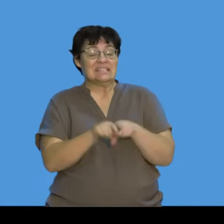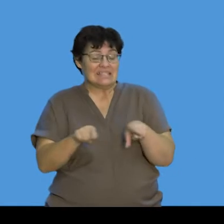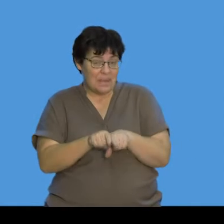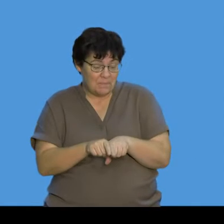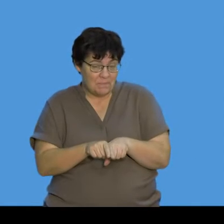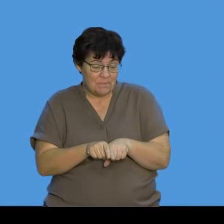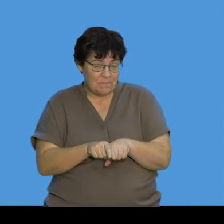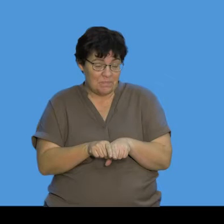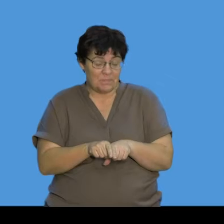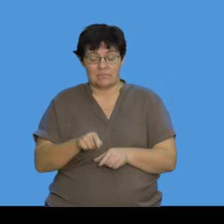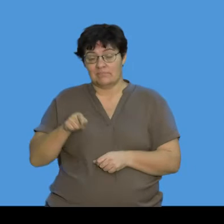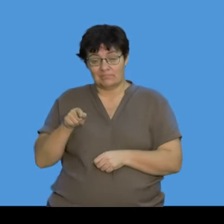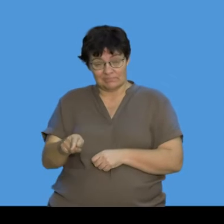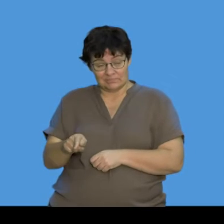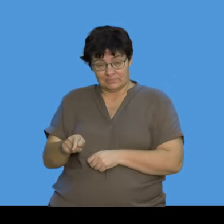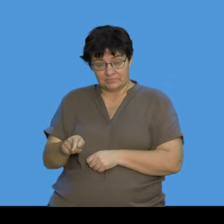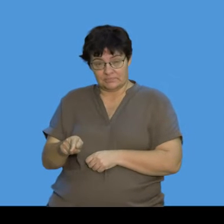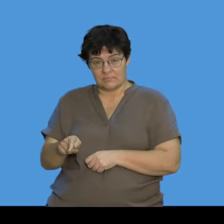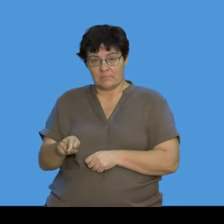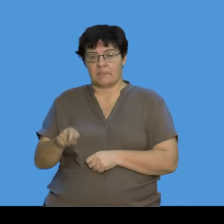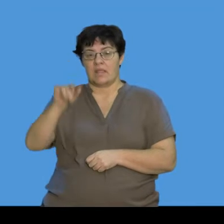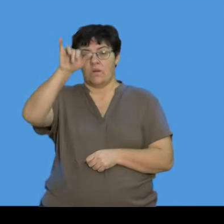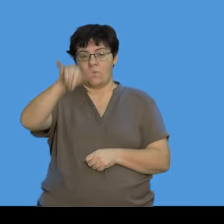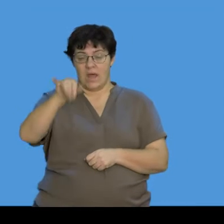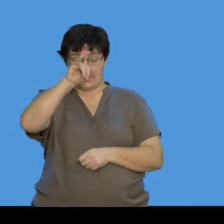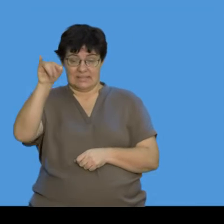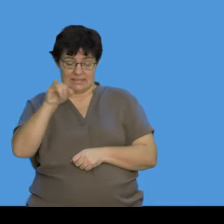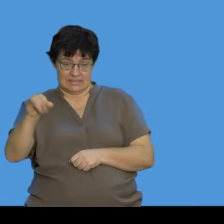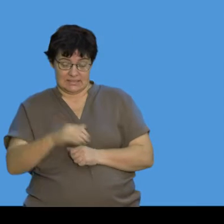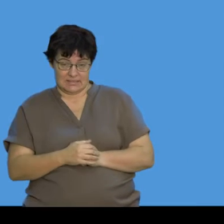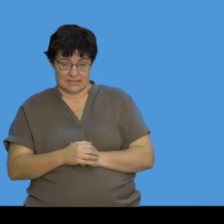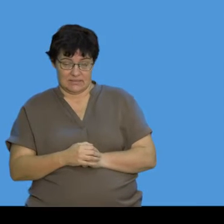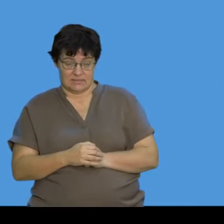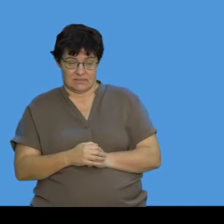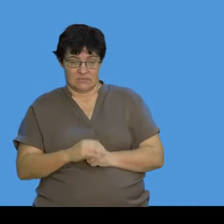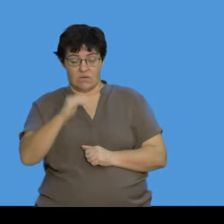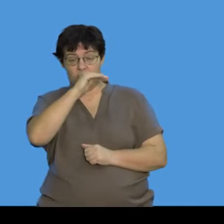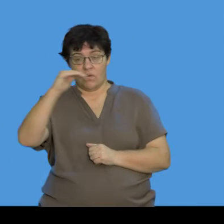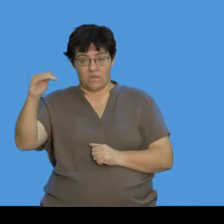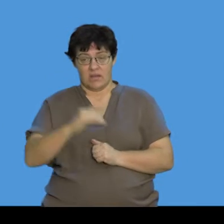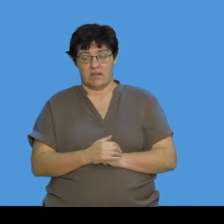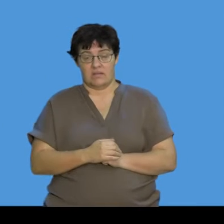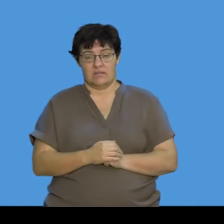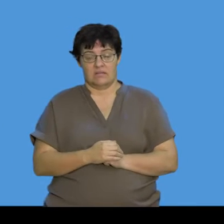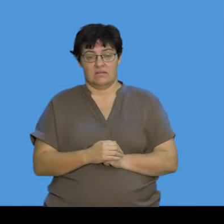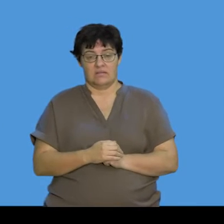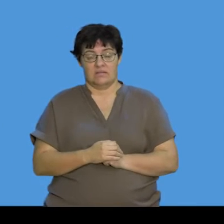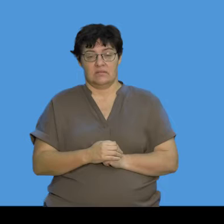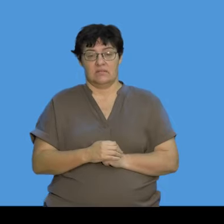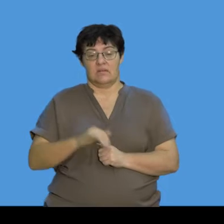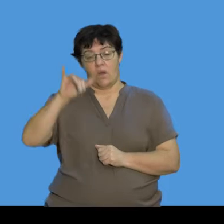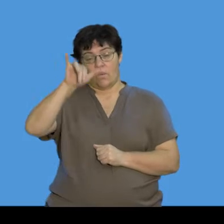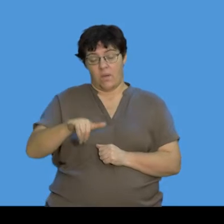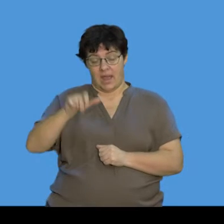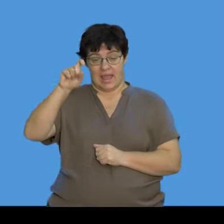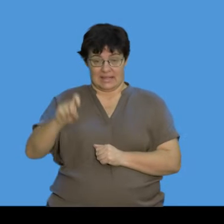as my YZ all over